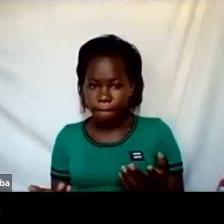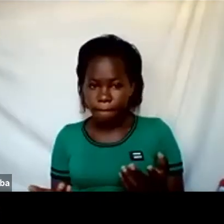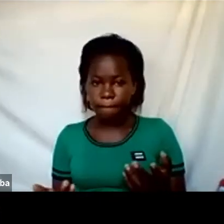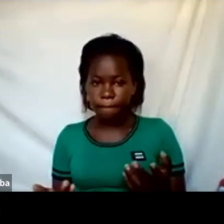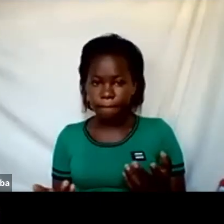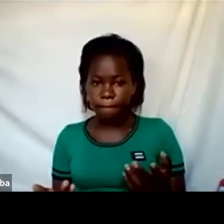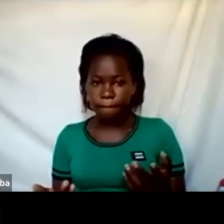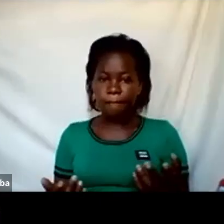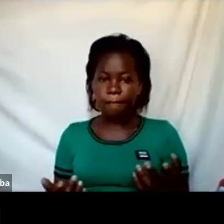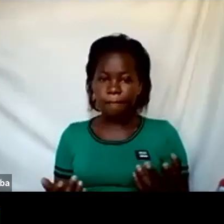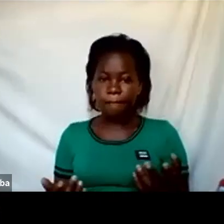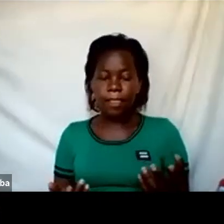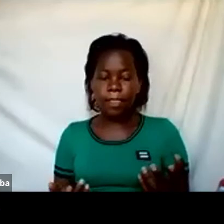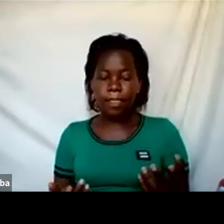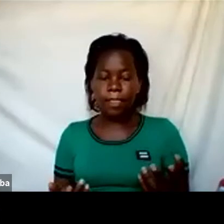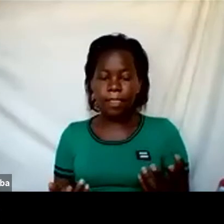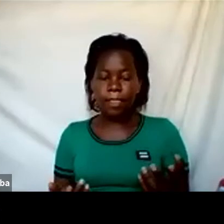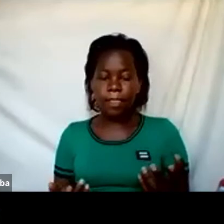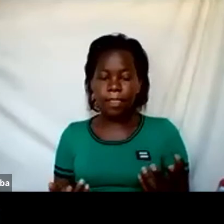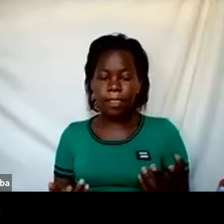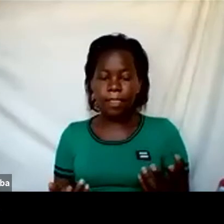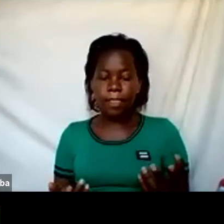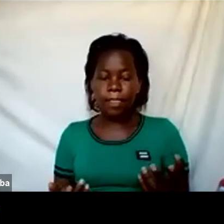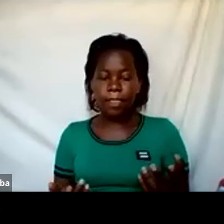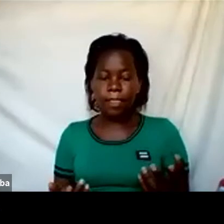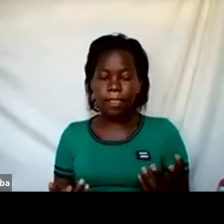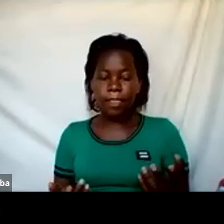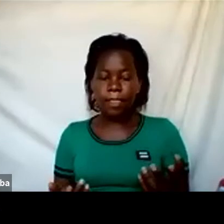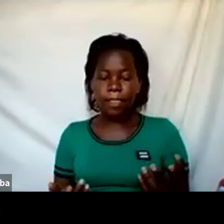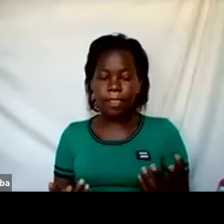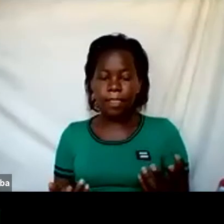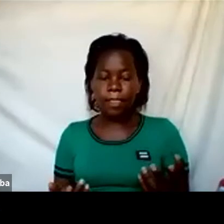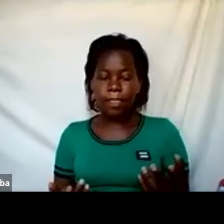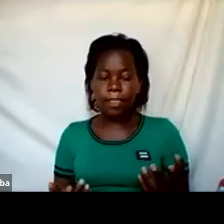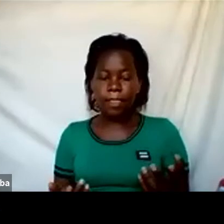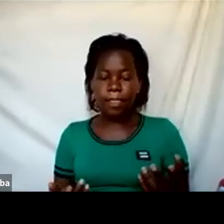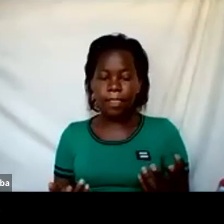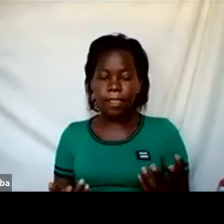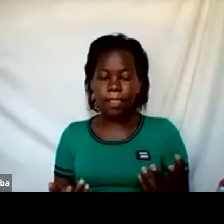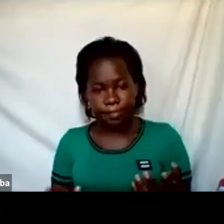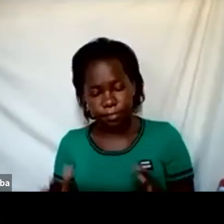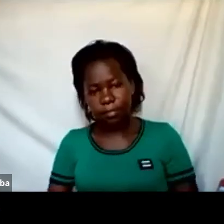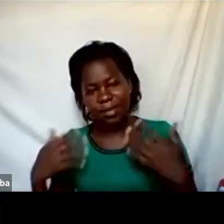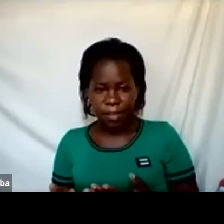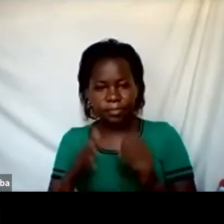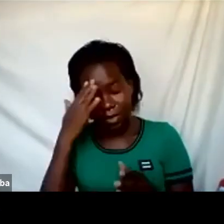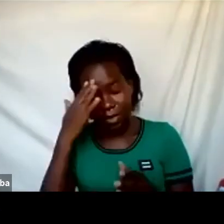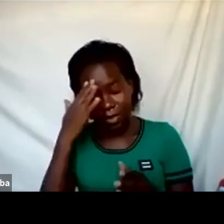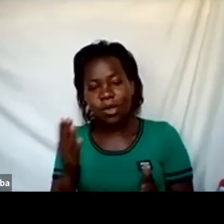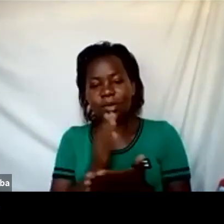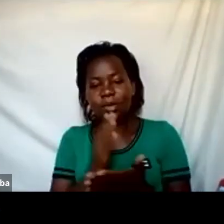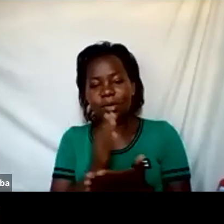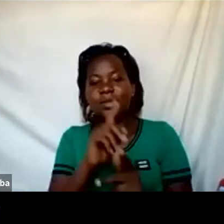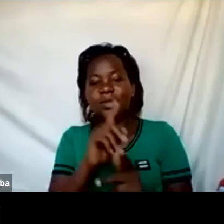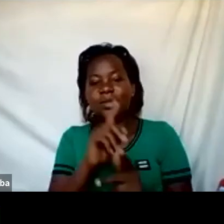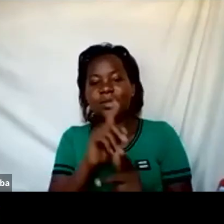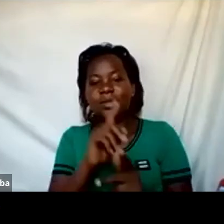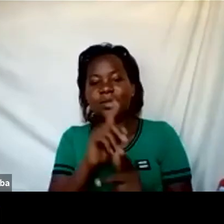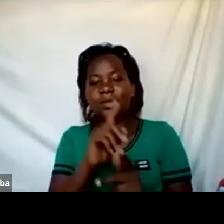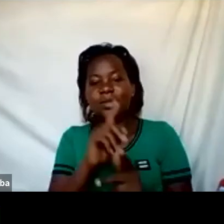and marketing and manufacturing. I'm not sure. The question is really a bit ambiguous. Too ambiguous actually to